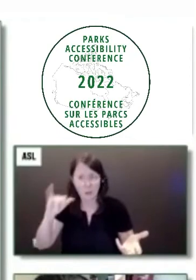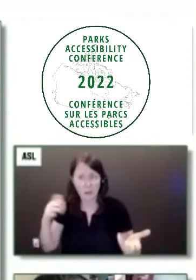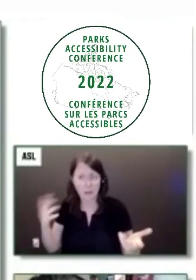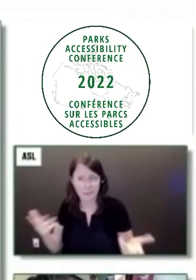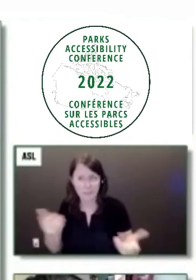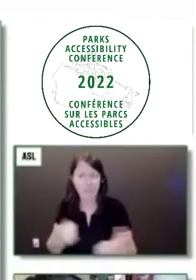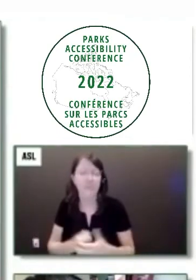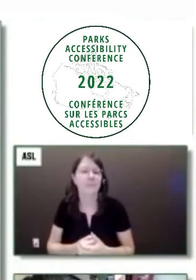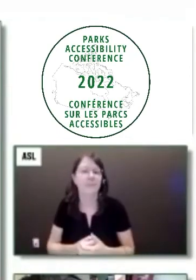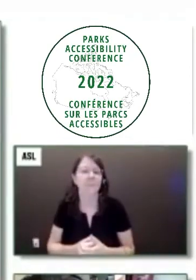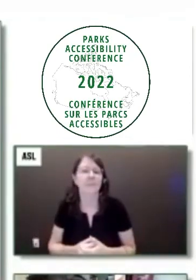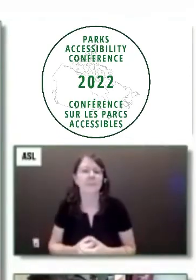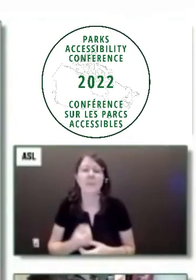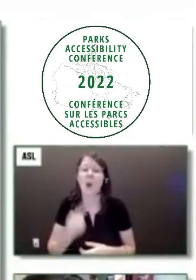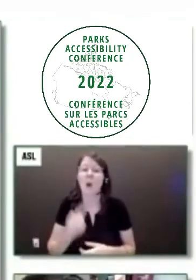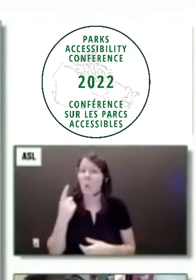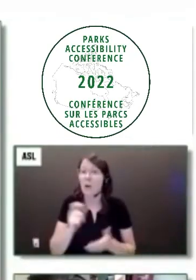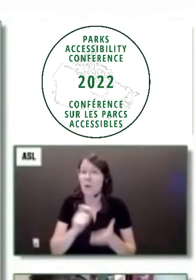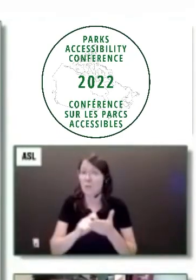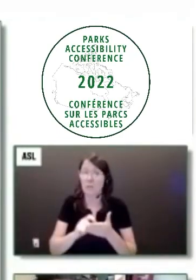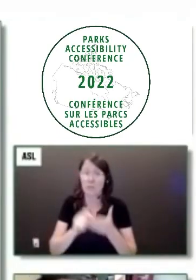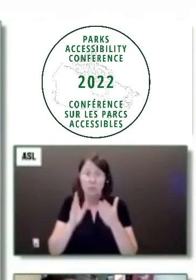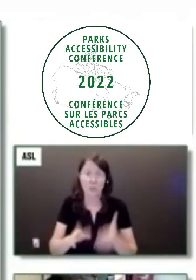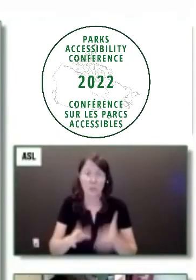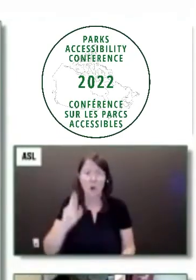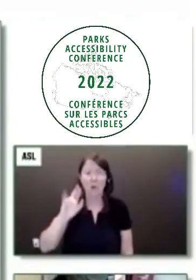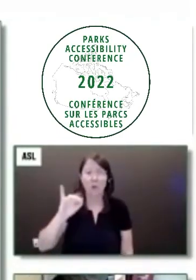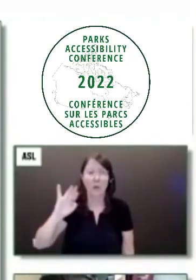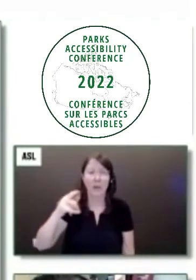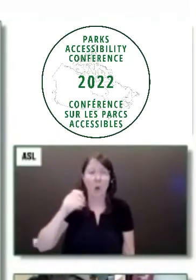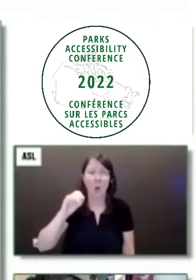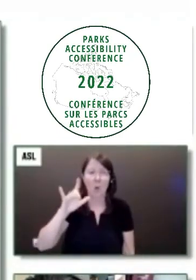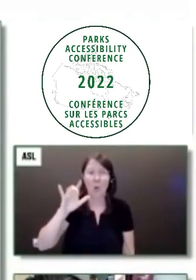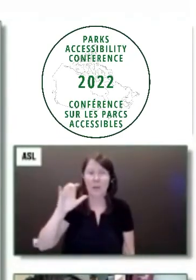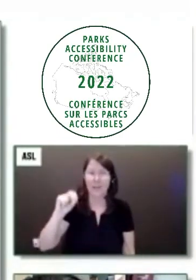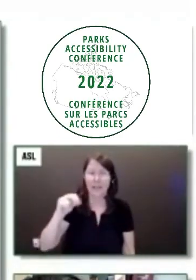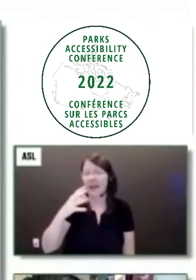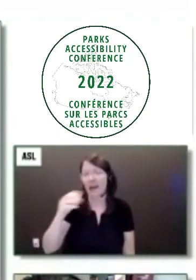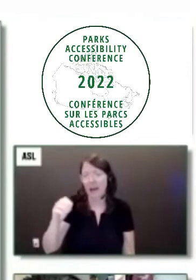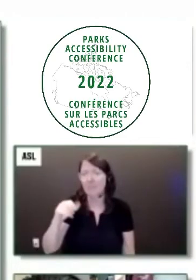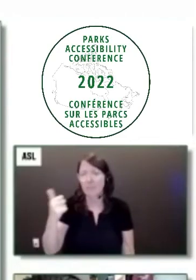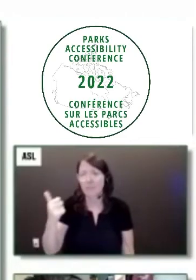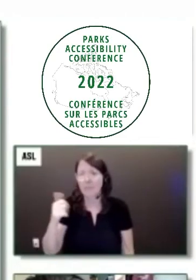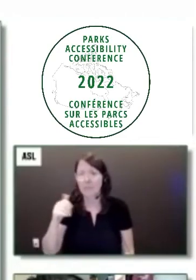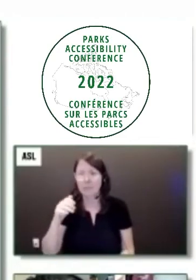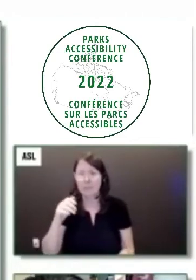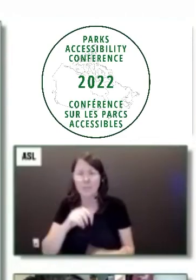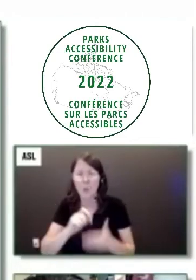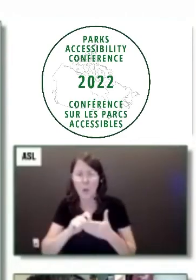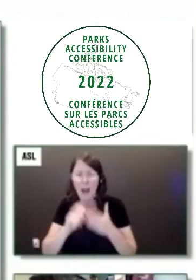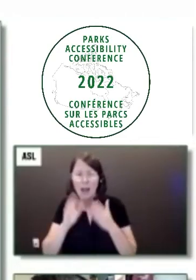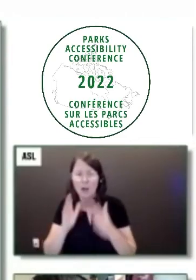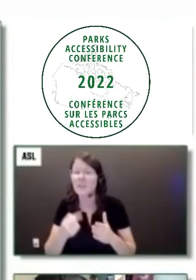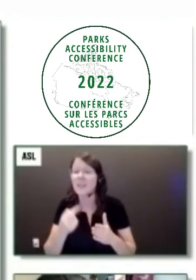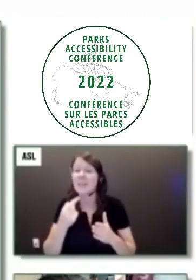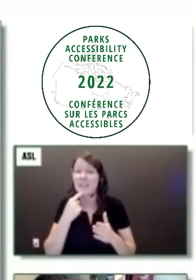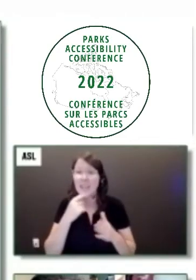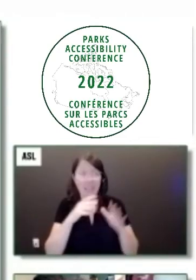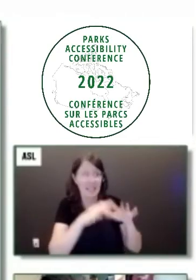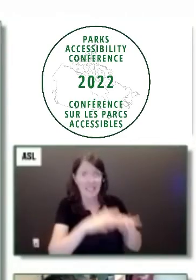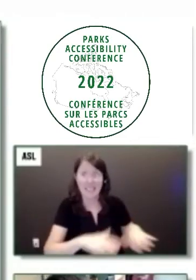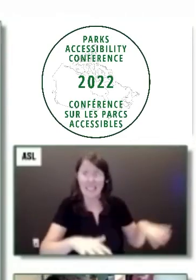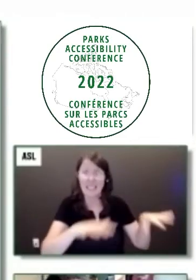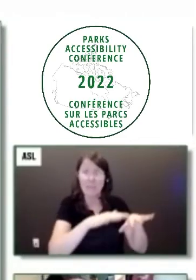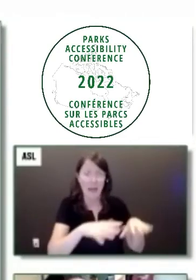one of the scholars, Ringolan and colleagues, this suggests that those involved in the management of spaces that hold these health-related